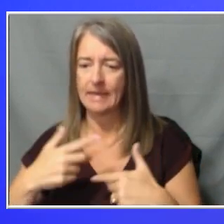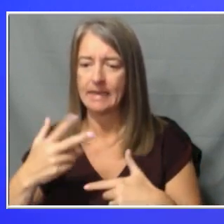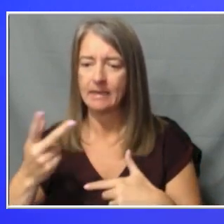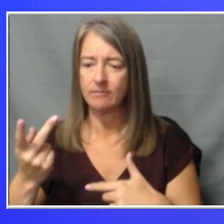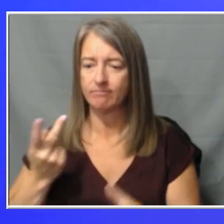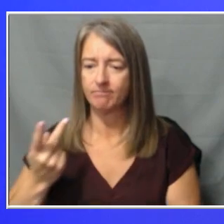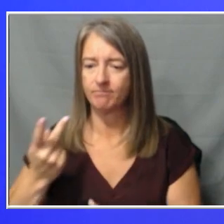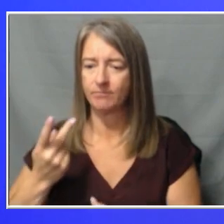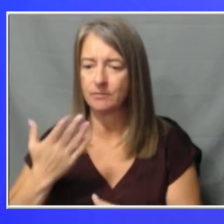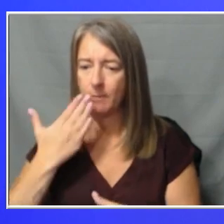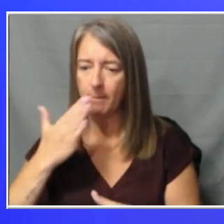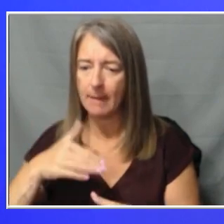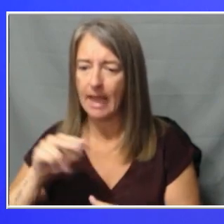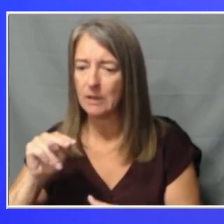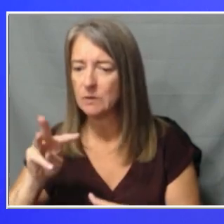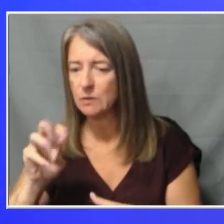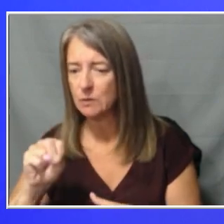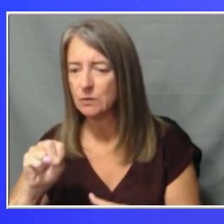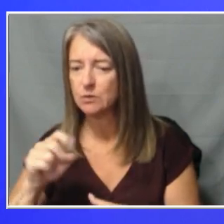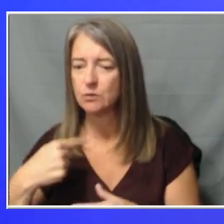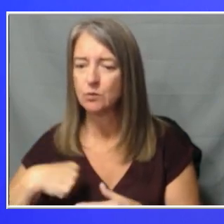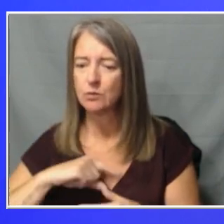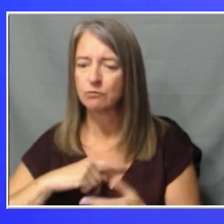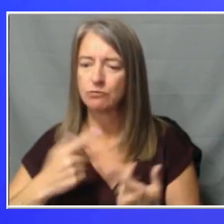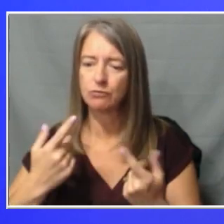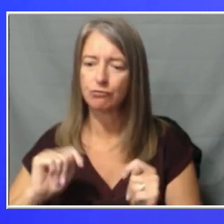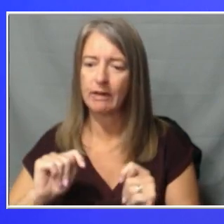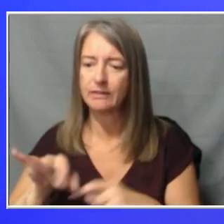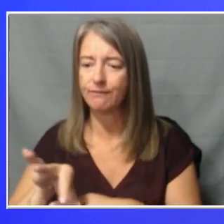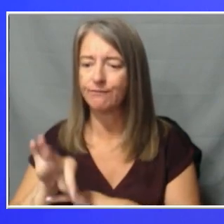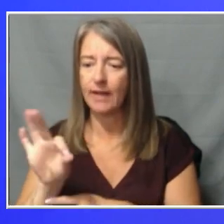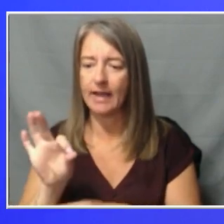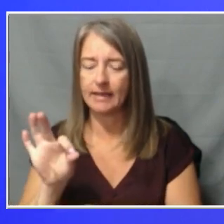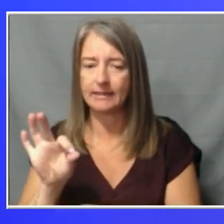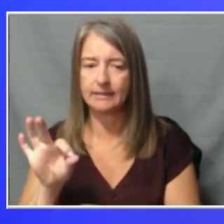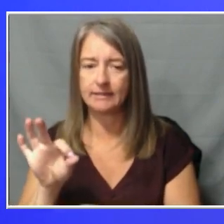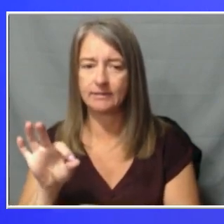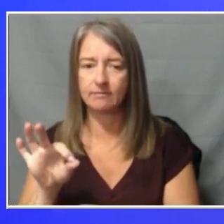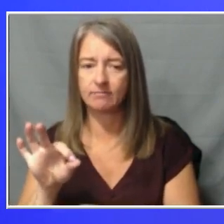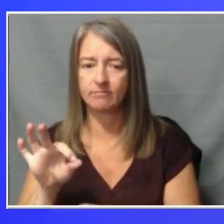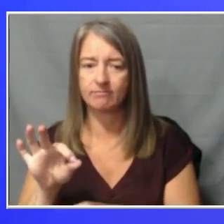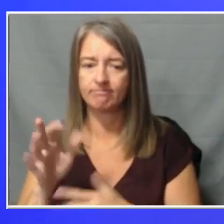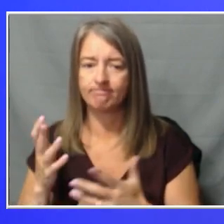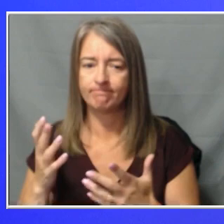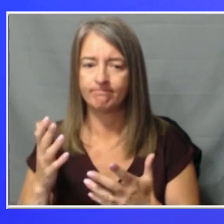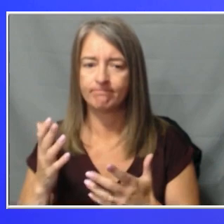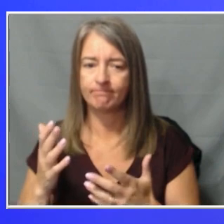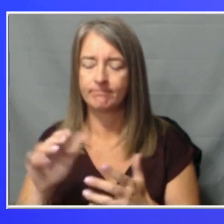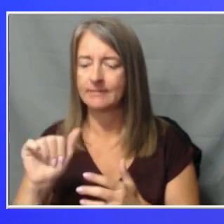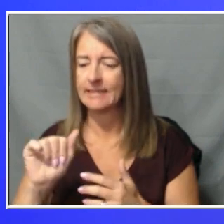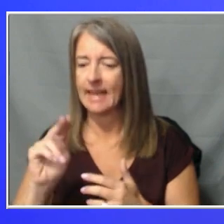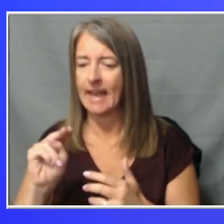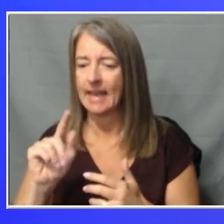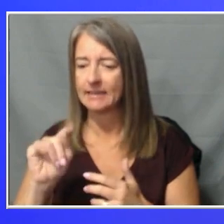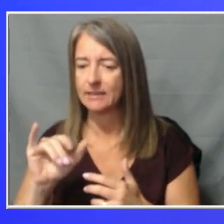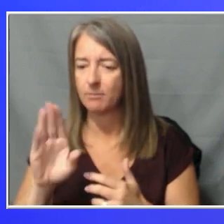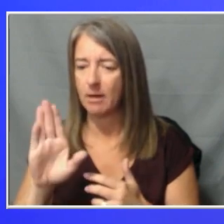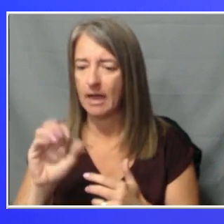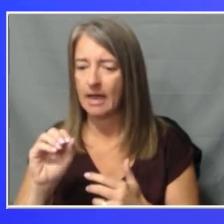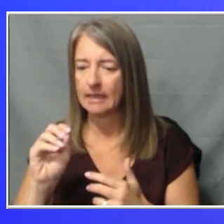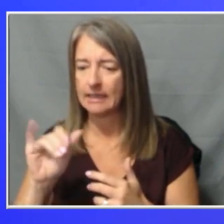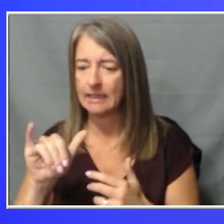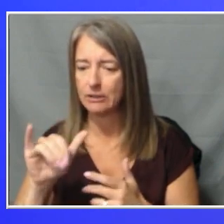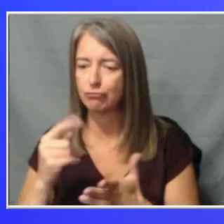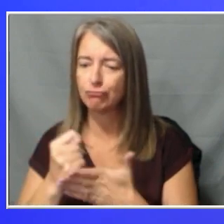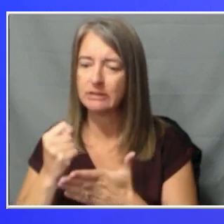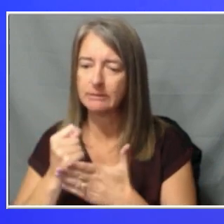of bad news, and we were trying to find the antibody treatment. We were kind of in between